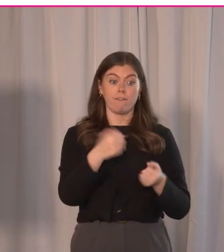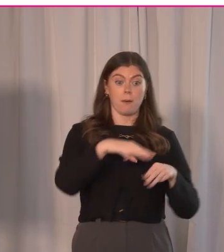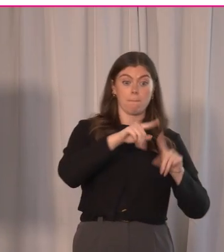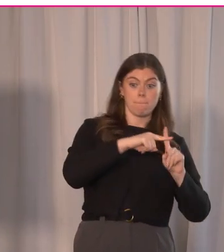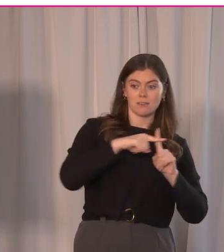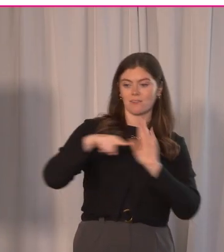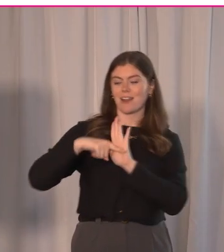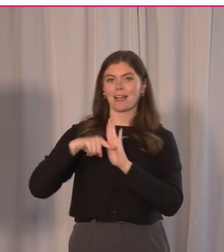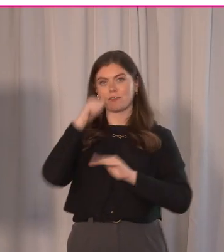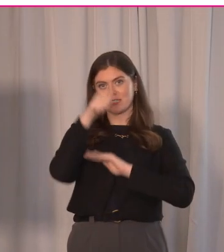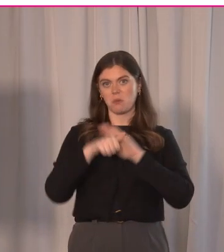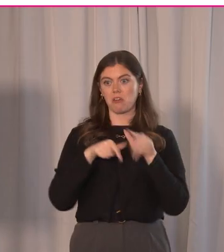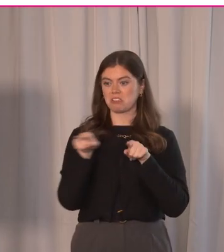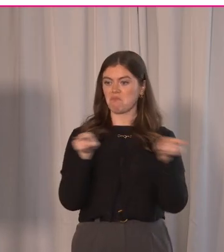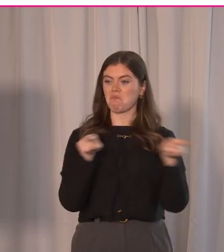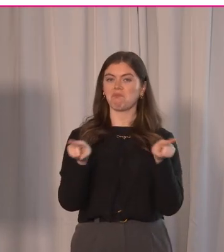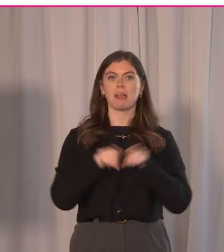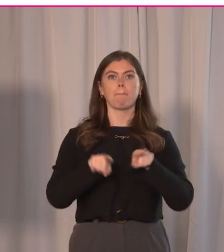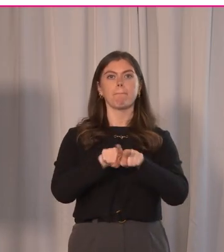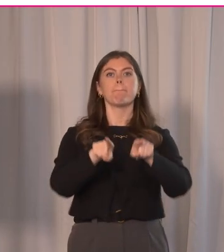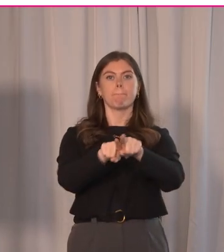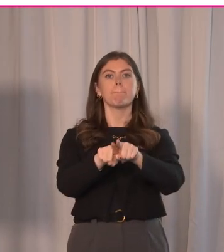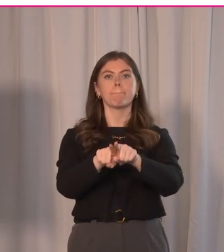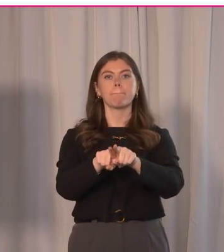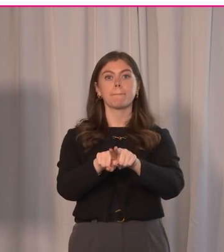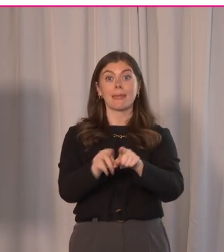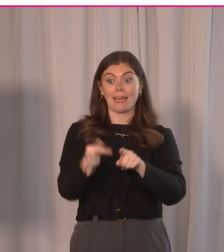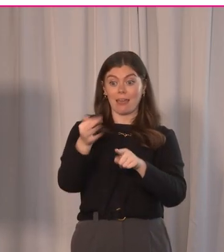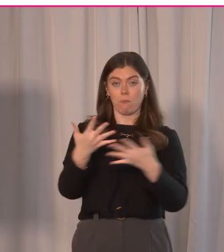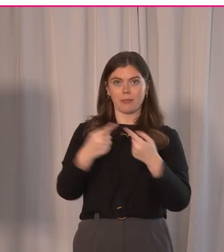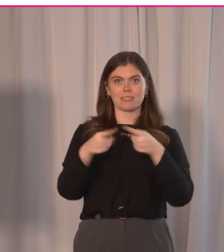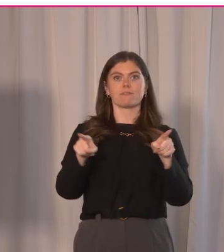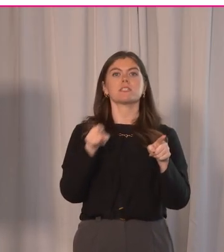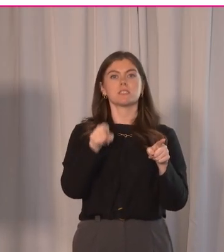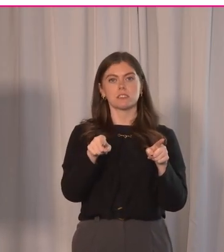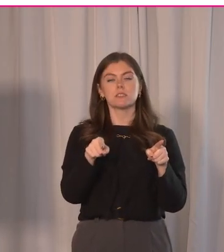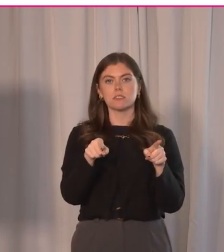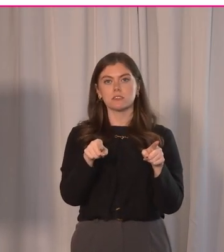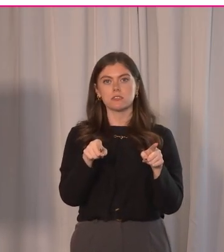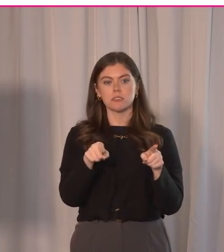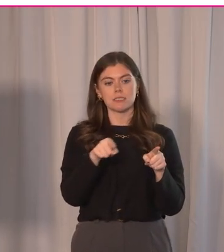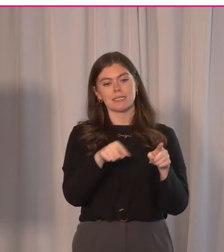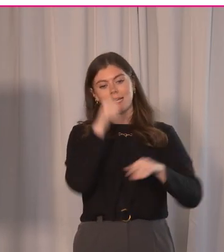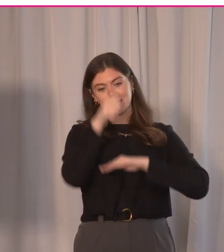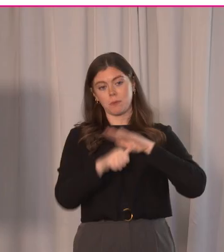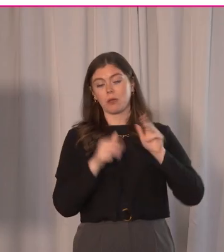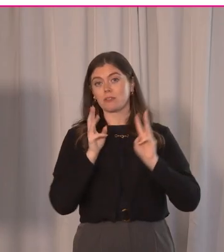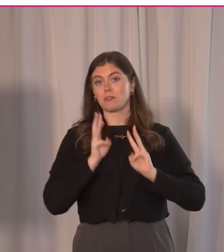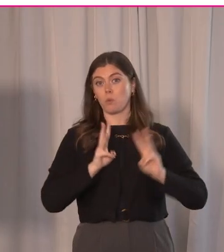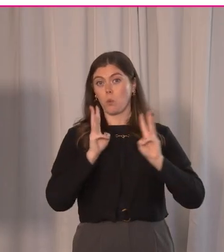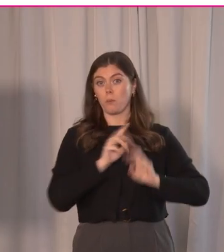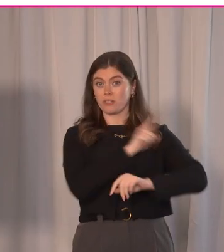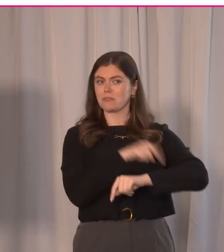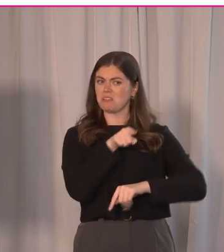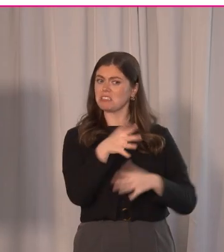experiences tended to be the same. And where there were differences, the experiences of those with disabilities were still, for the most part,